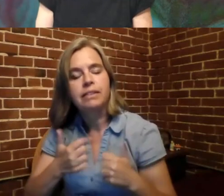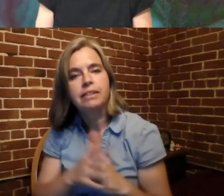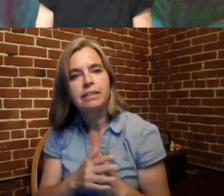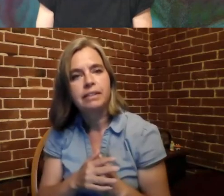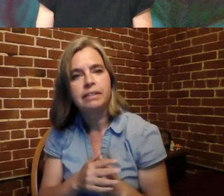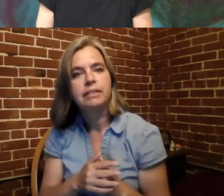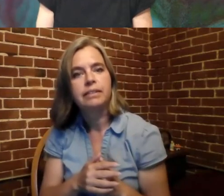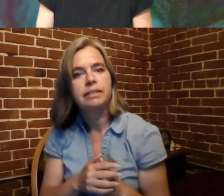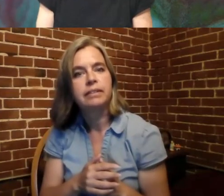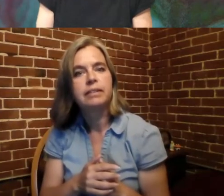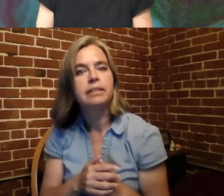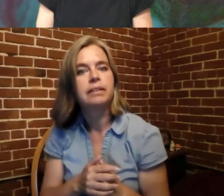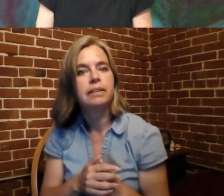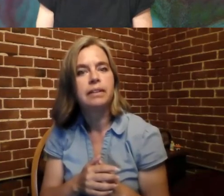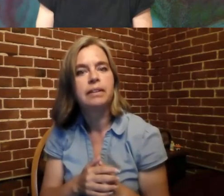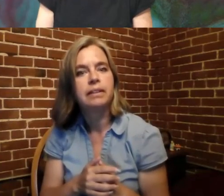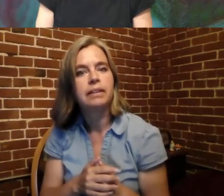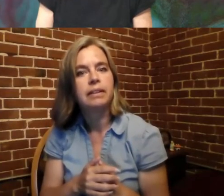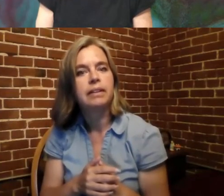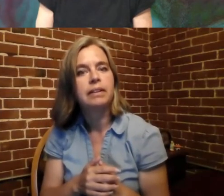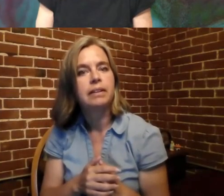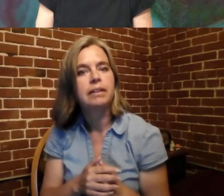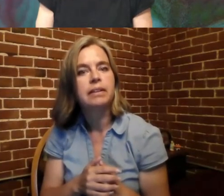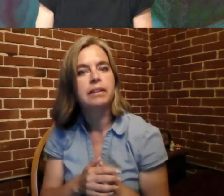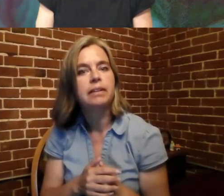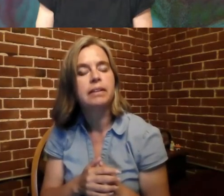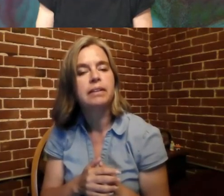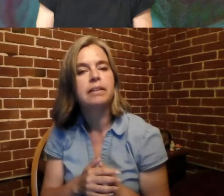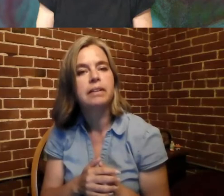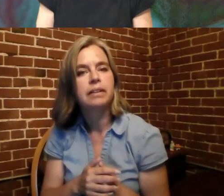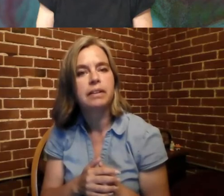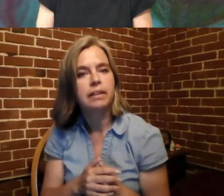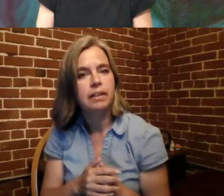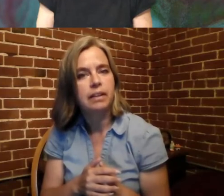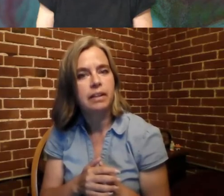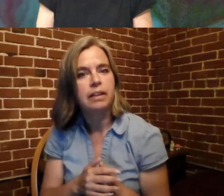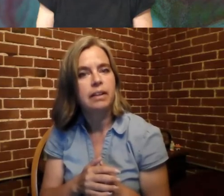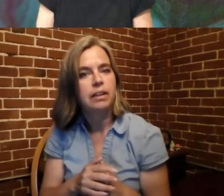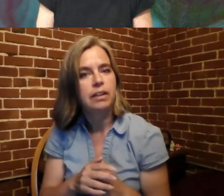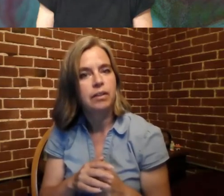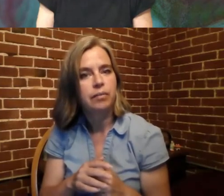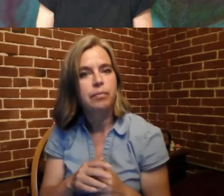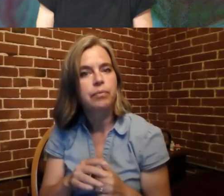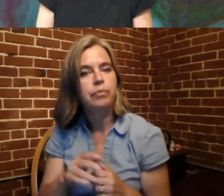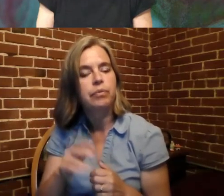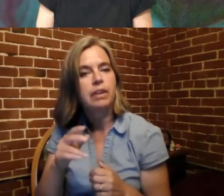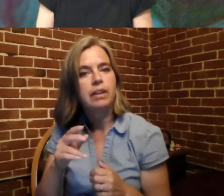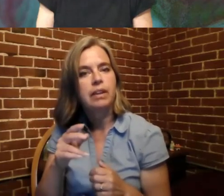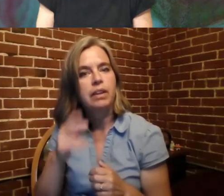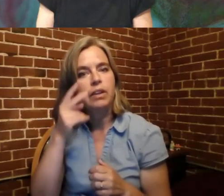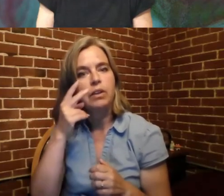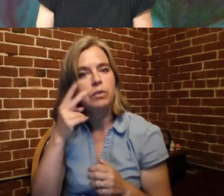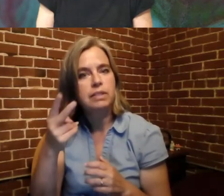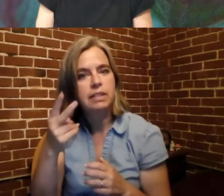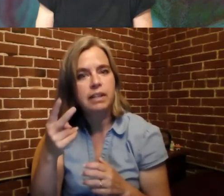And that really makes a difference, because you started to realize how these decorations